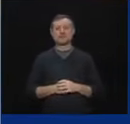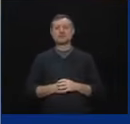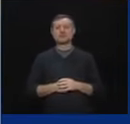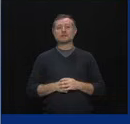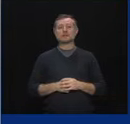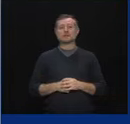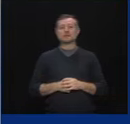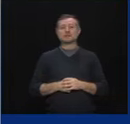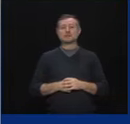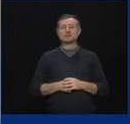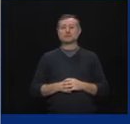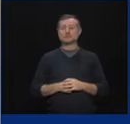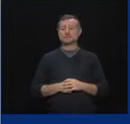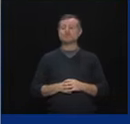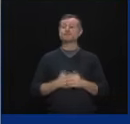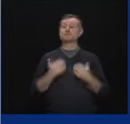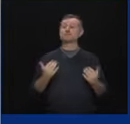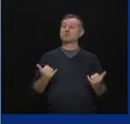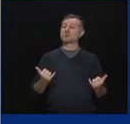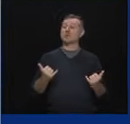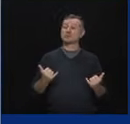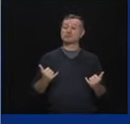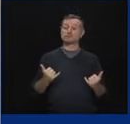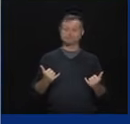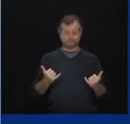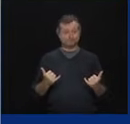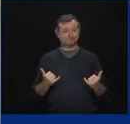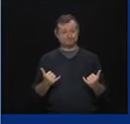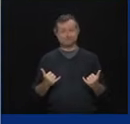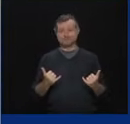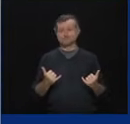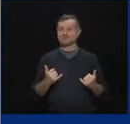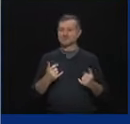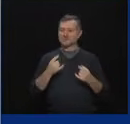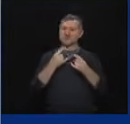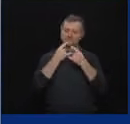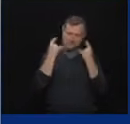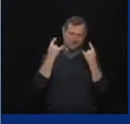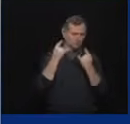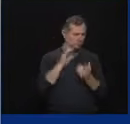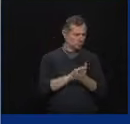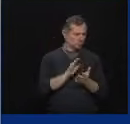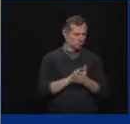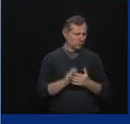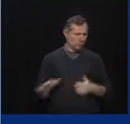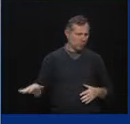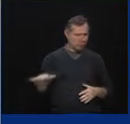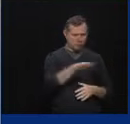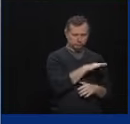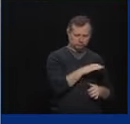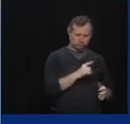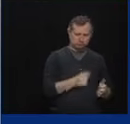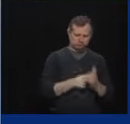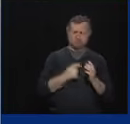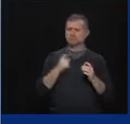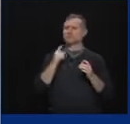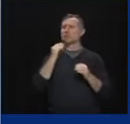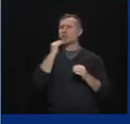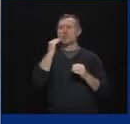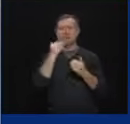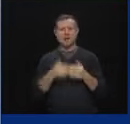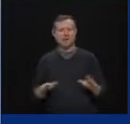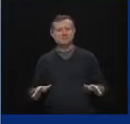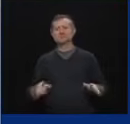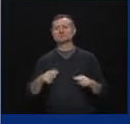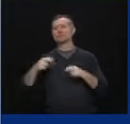Also, right now, here's talk about masks. You have to wear masks in schools, certain healthcare settings, correctional facilities, homeless shelters, our